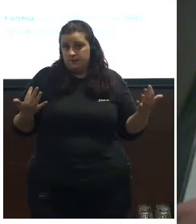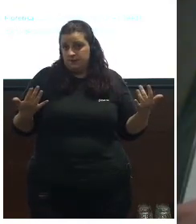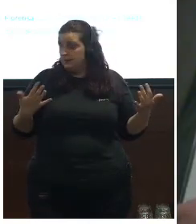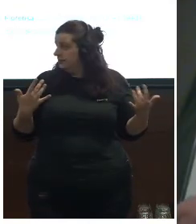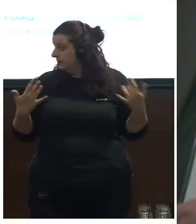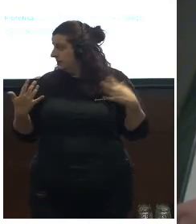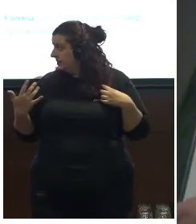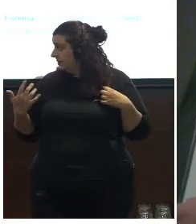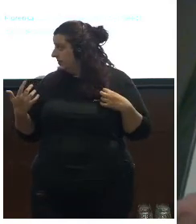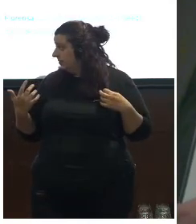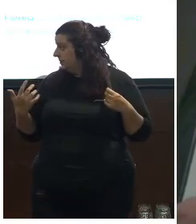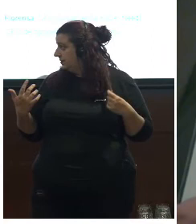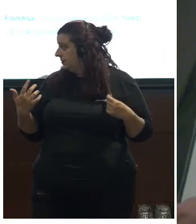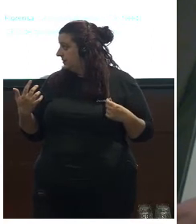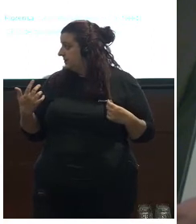that